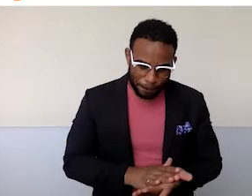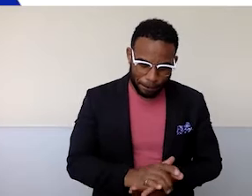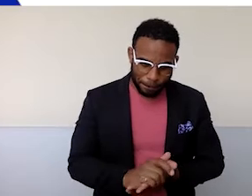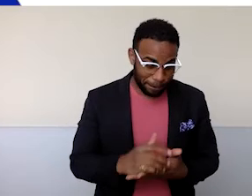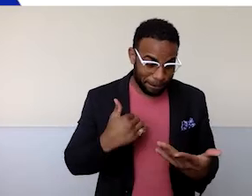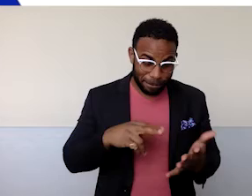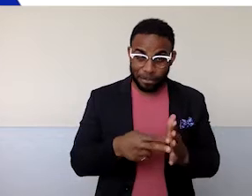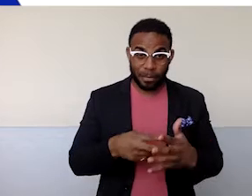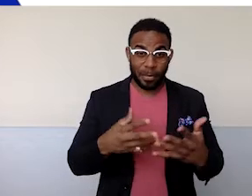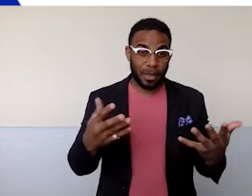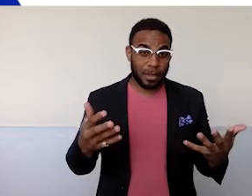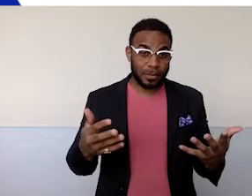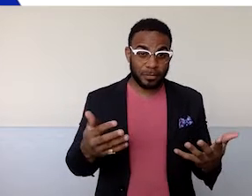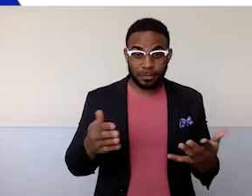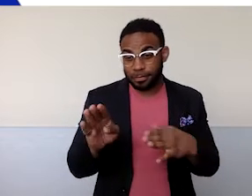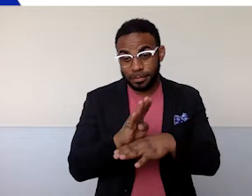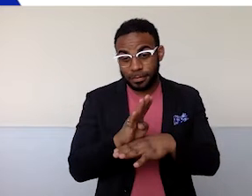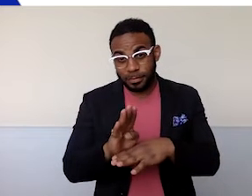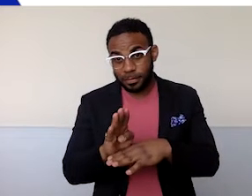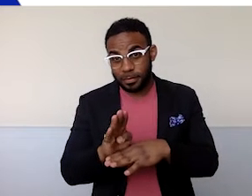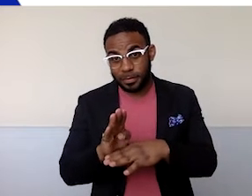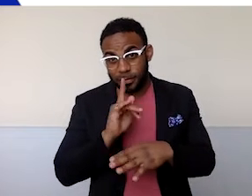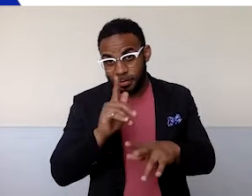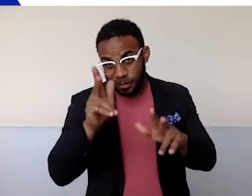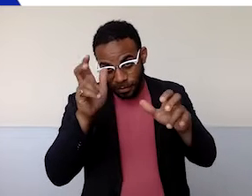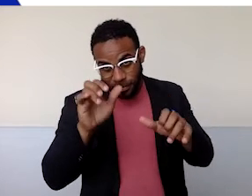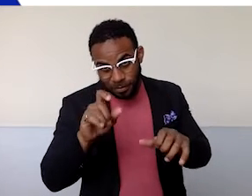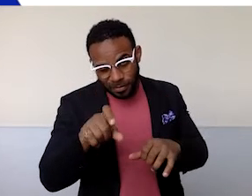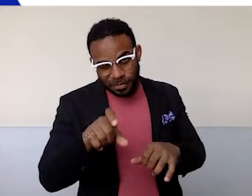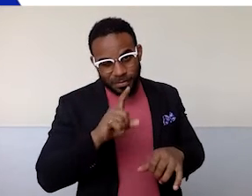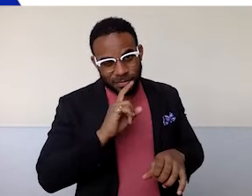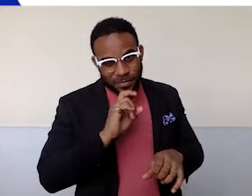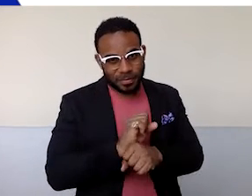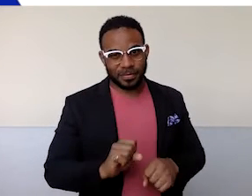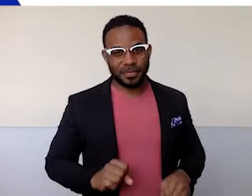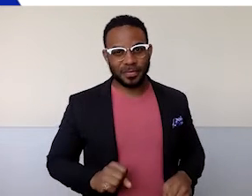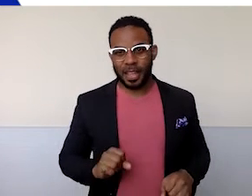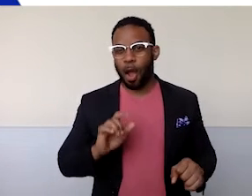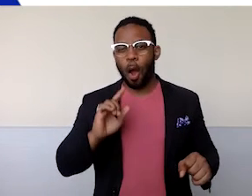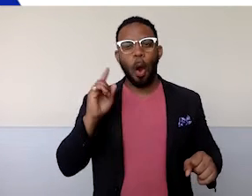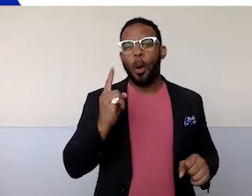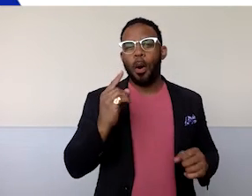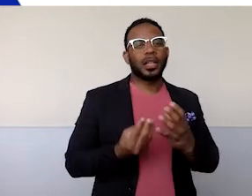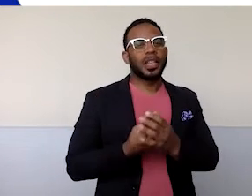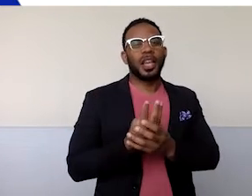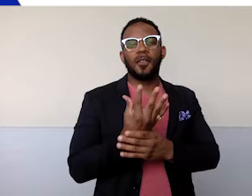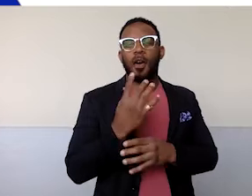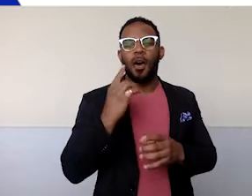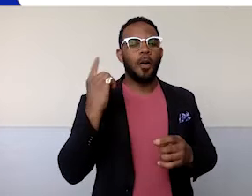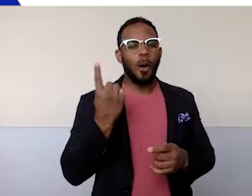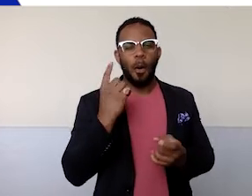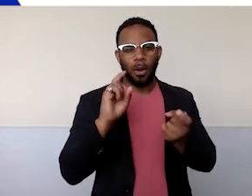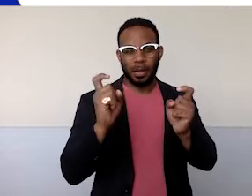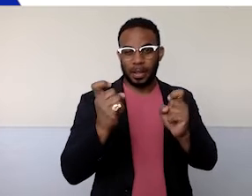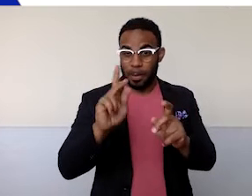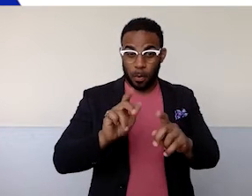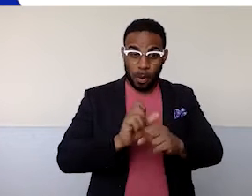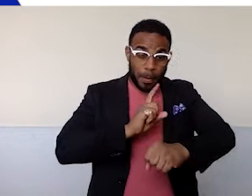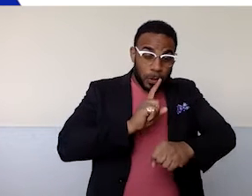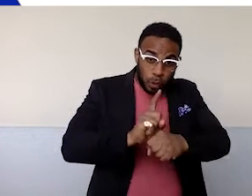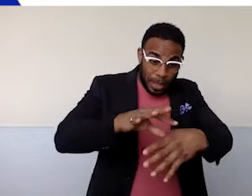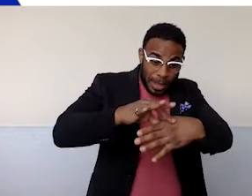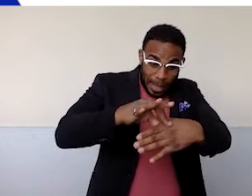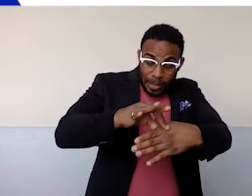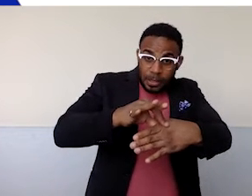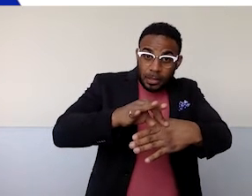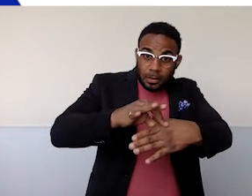I mean businesses are really evolved. Like it has really, really evolved, and people want to ensure that